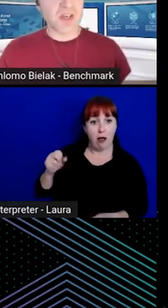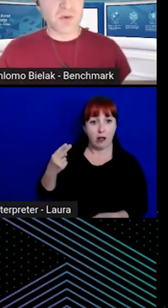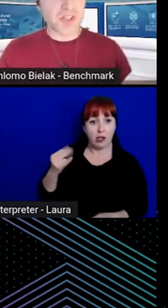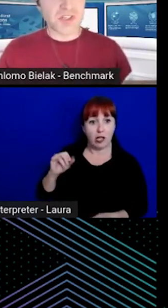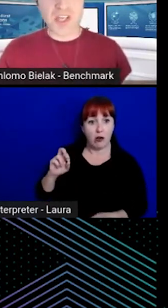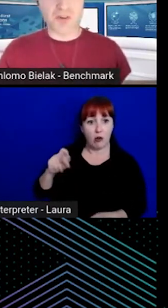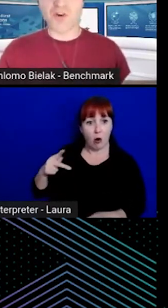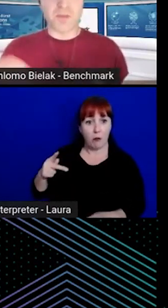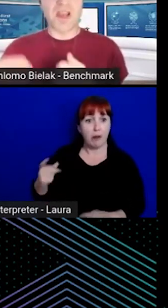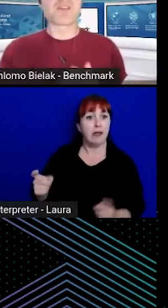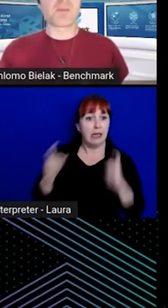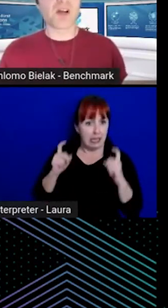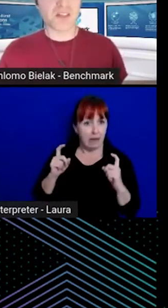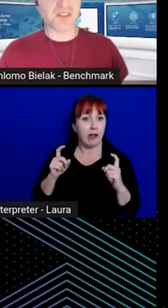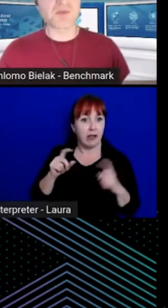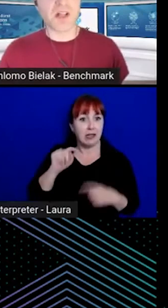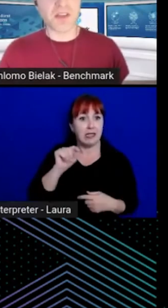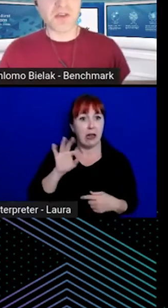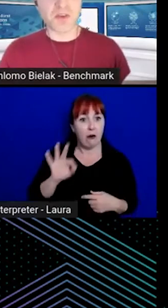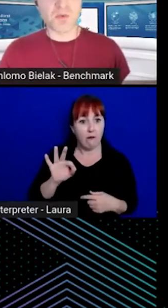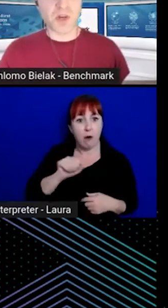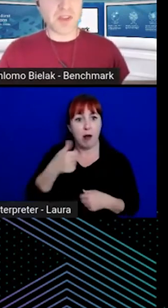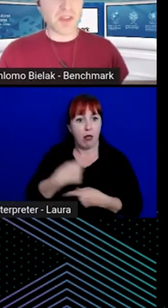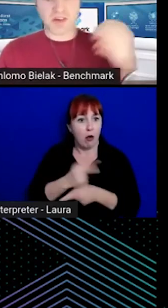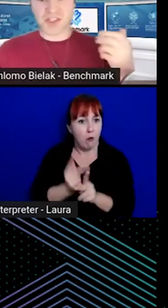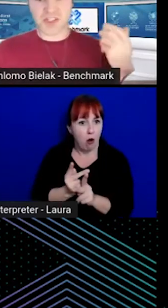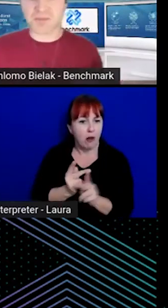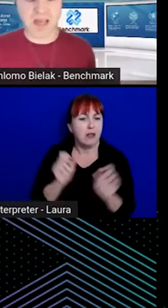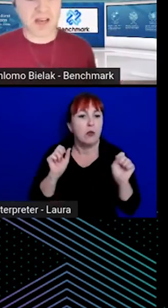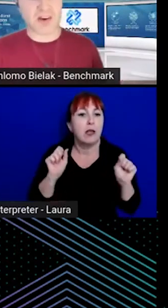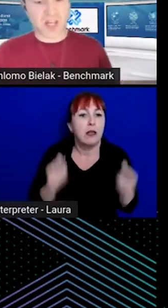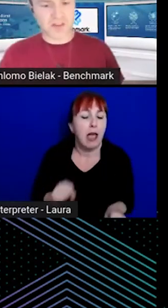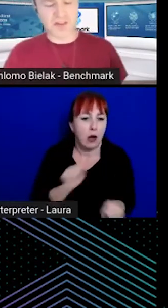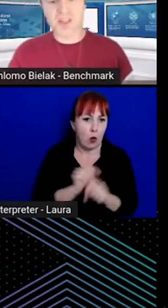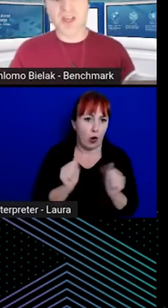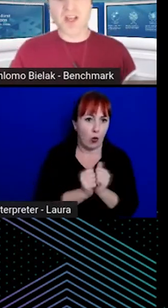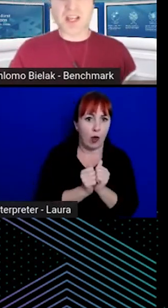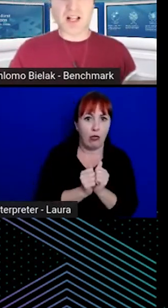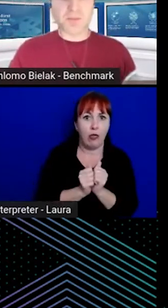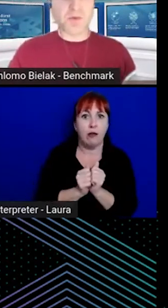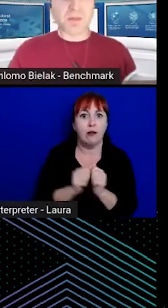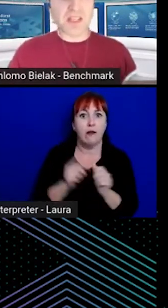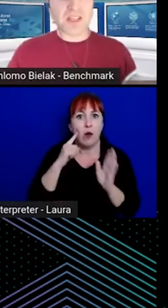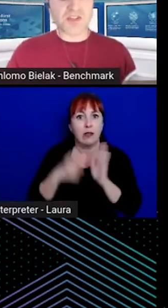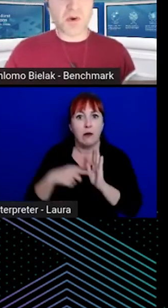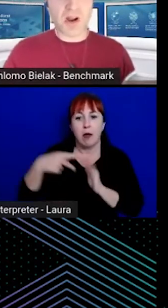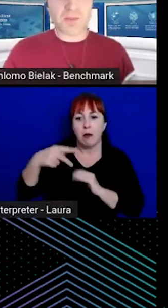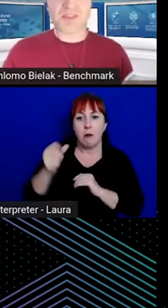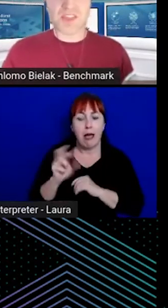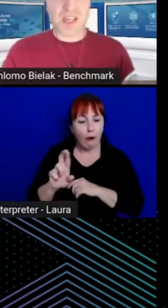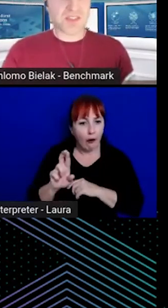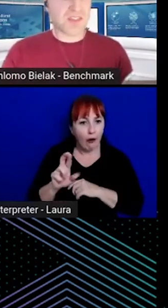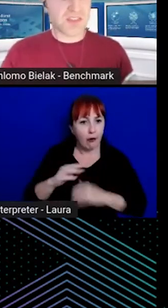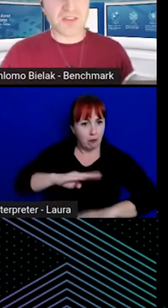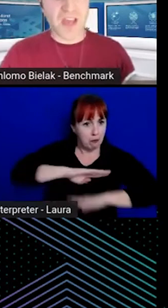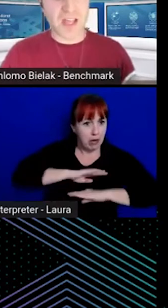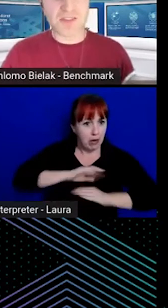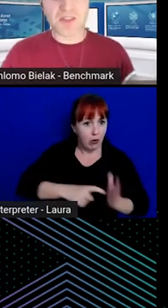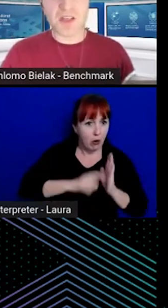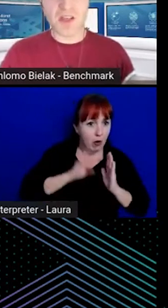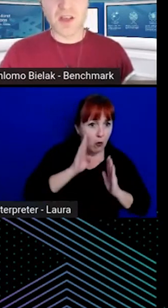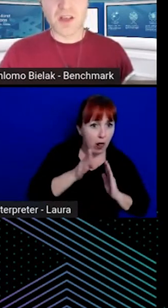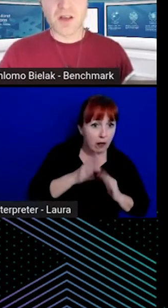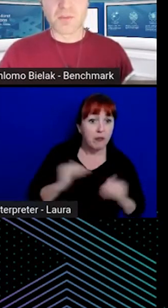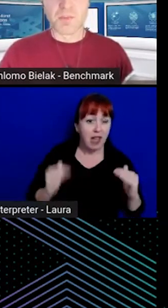harness, which is Terraform and other products as well that you can work in there, such as Packer and others, to help you meet these requirements. Yes, this is